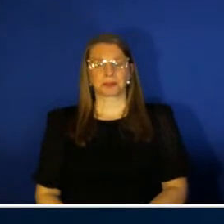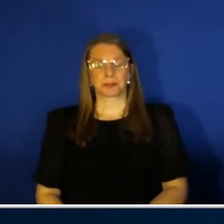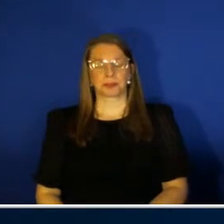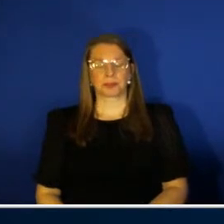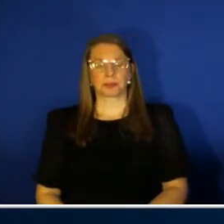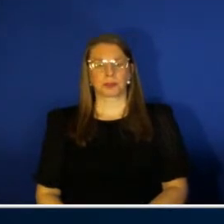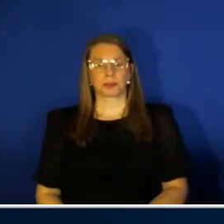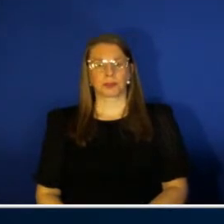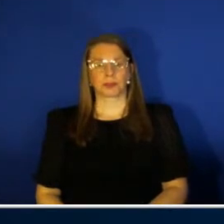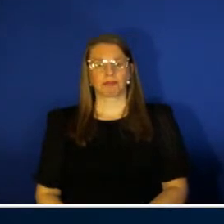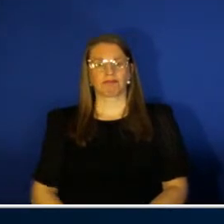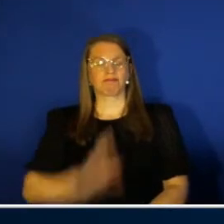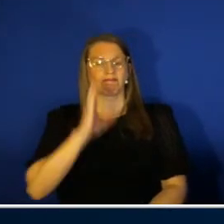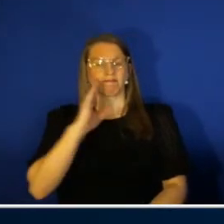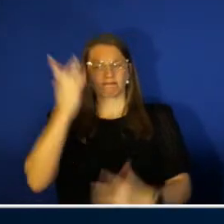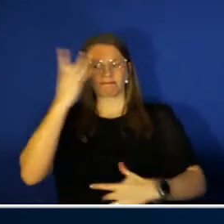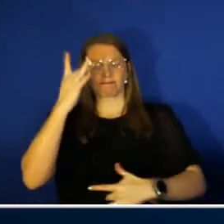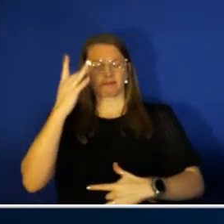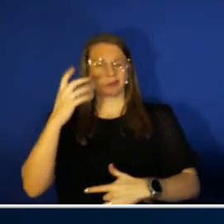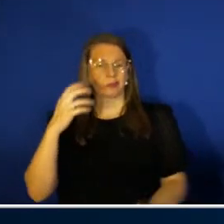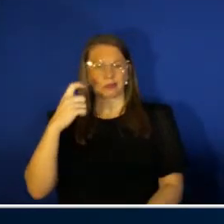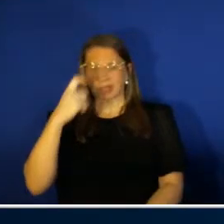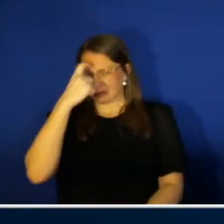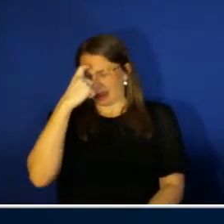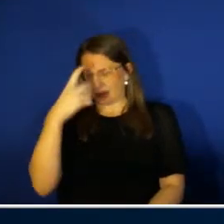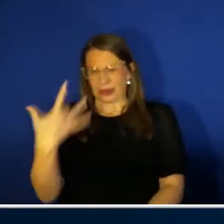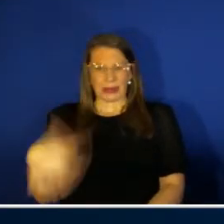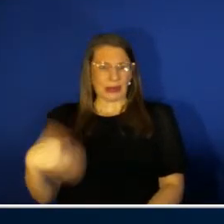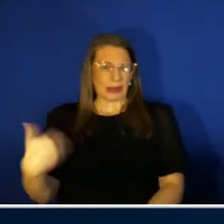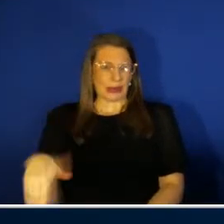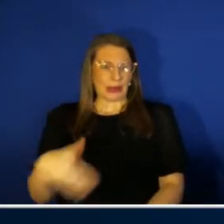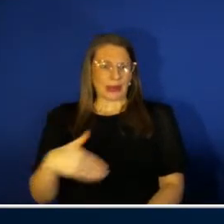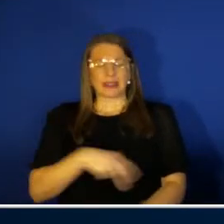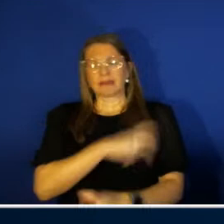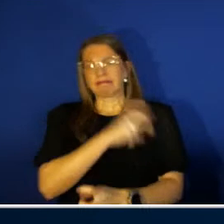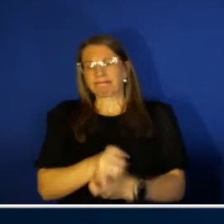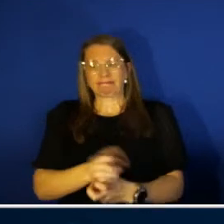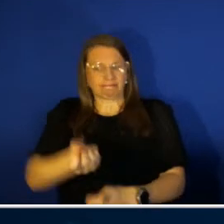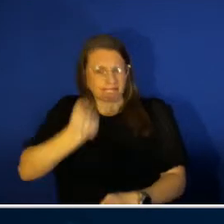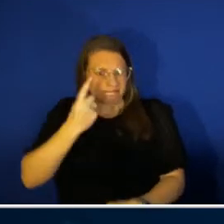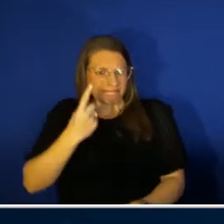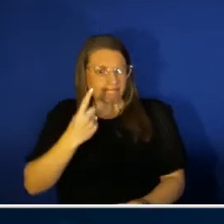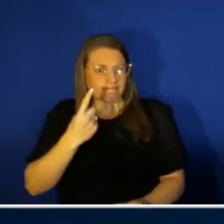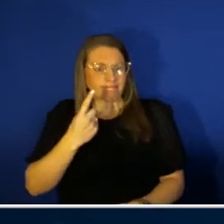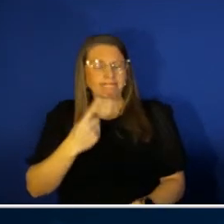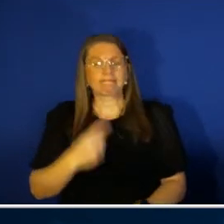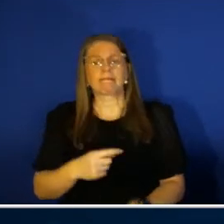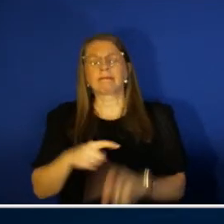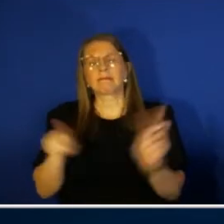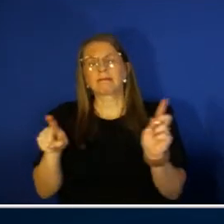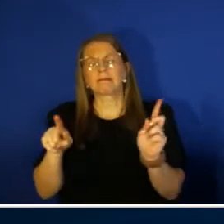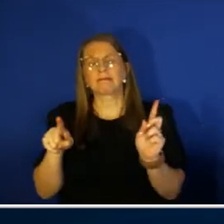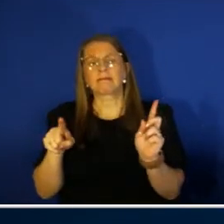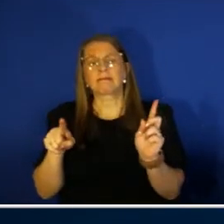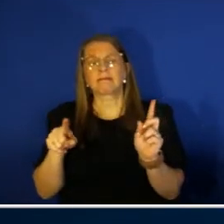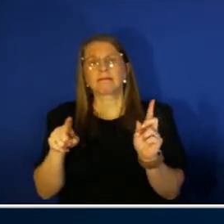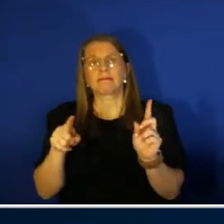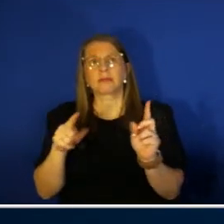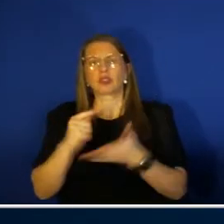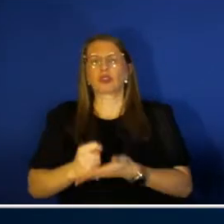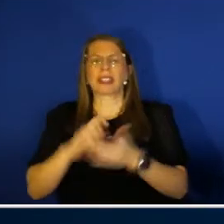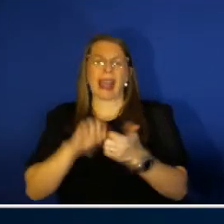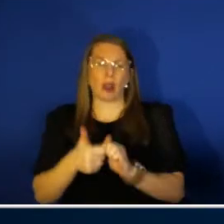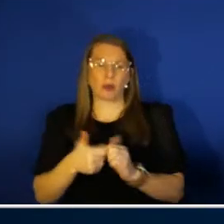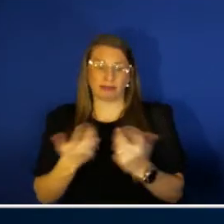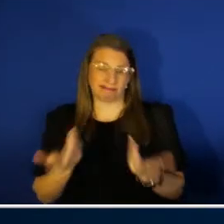We know diseases of the brain, they're so tricky and hard to understand, but how is it treated? Is